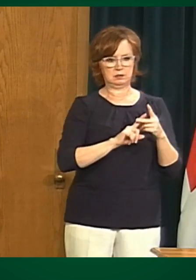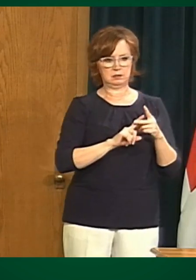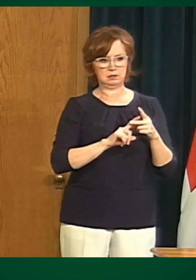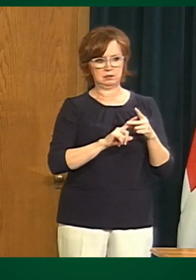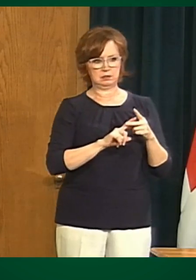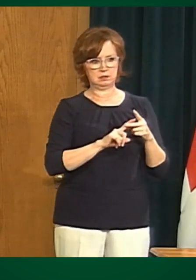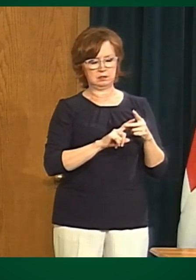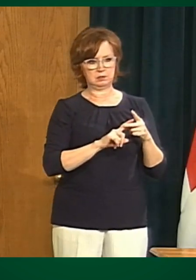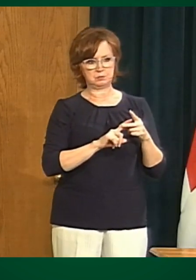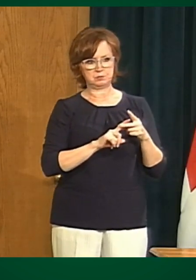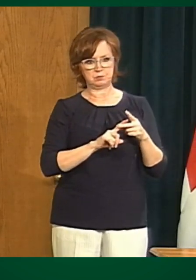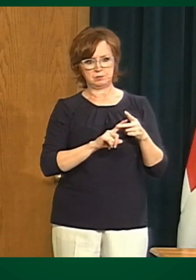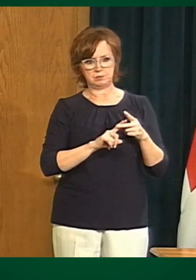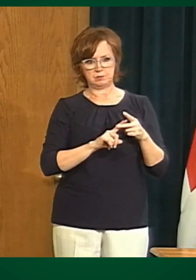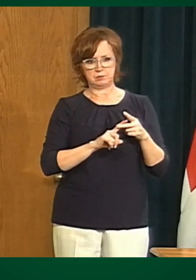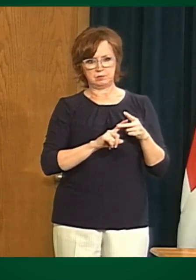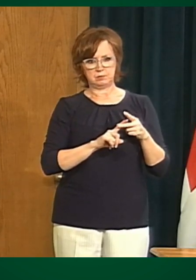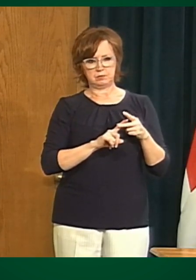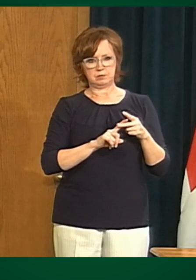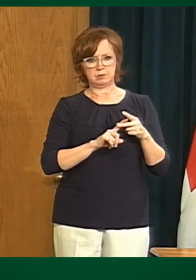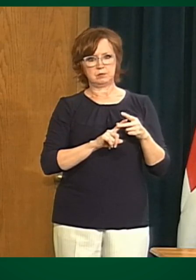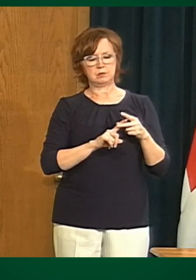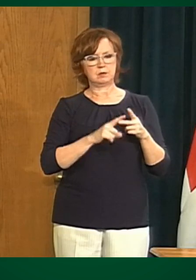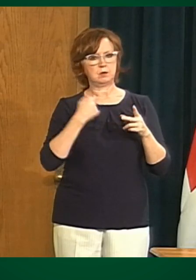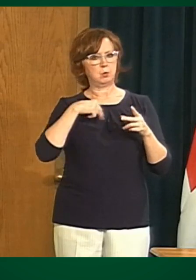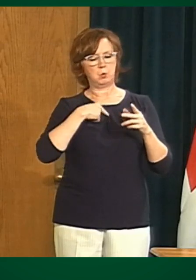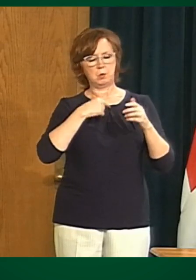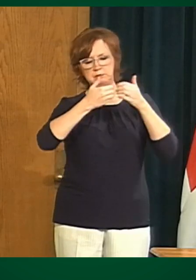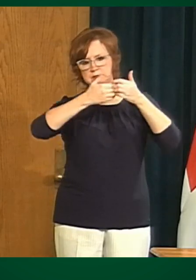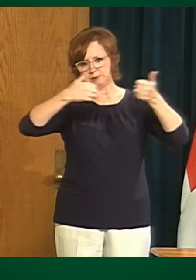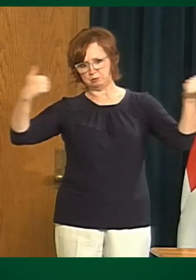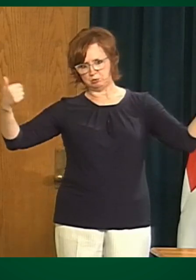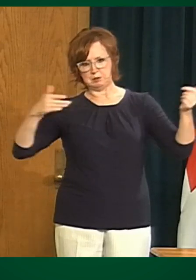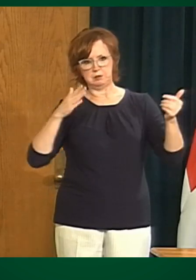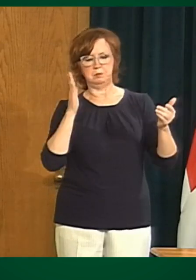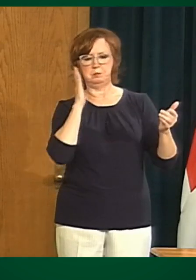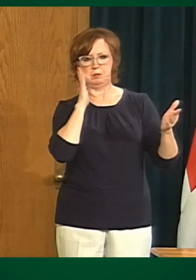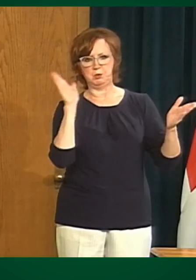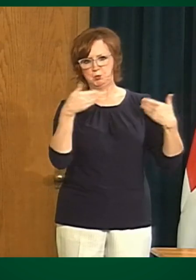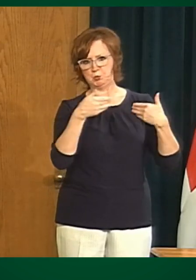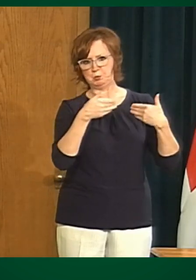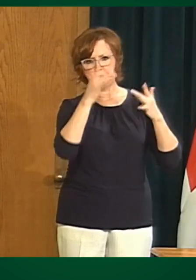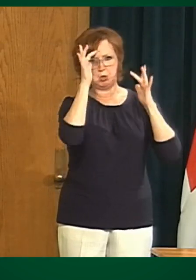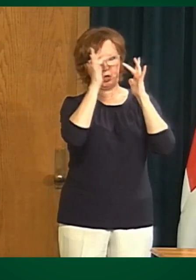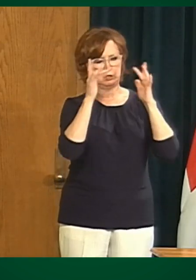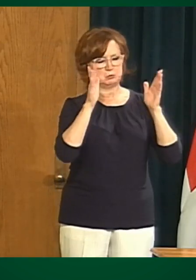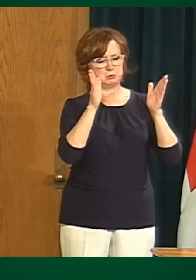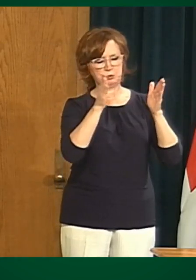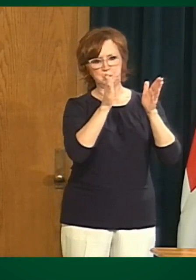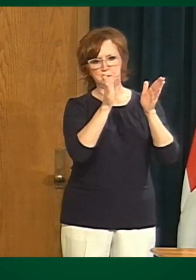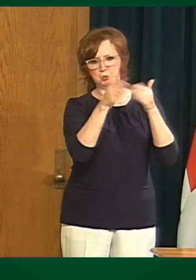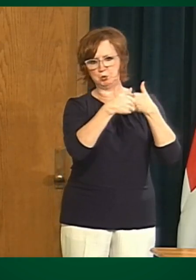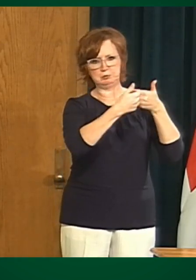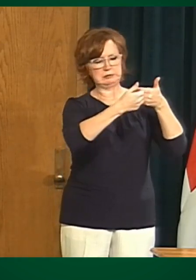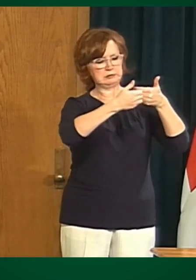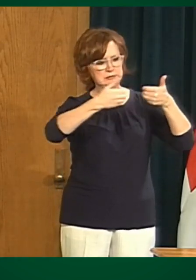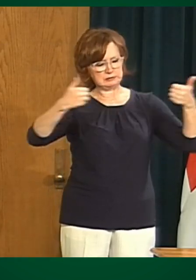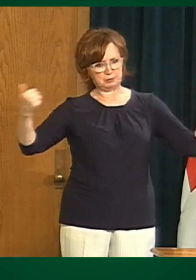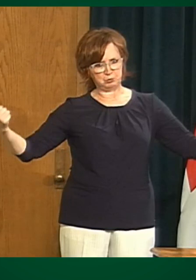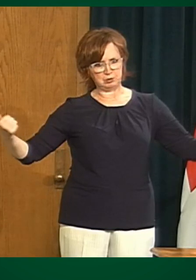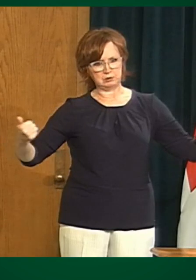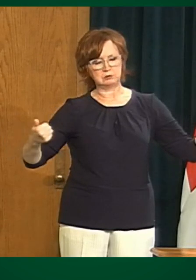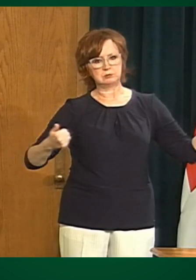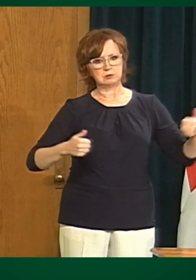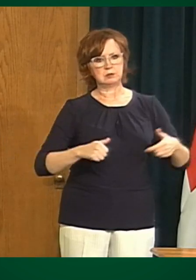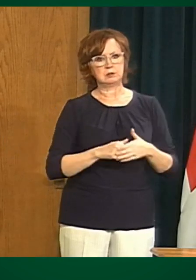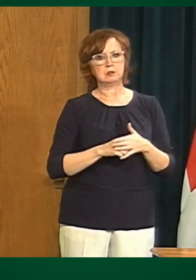them actually in the same room than other patients. They are on their own. They must be in